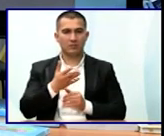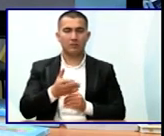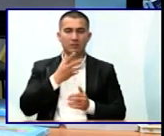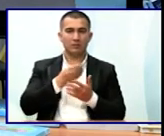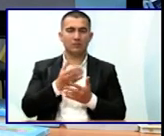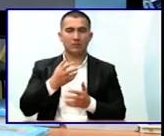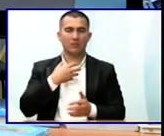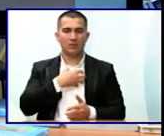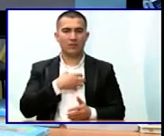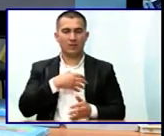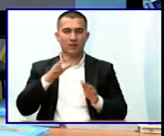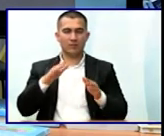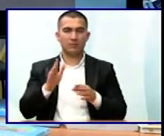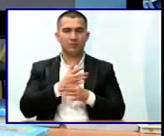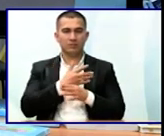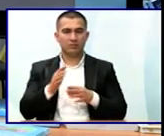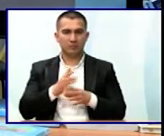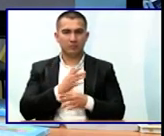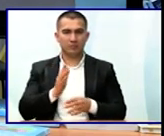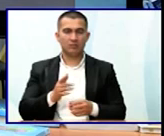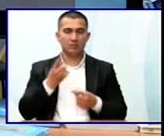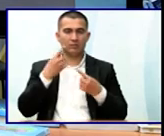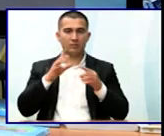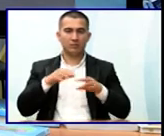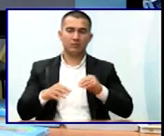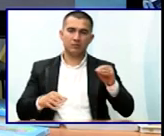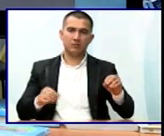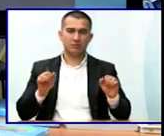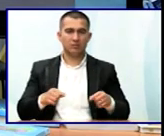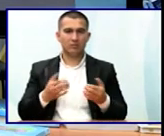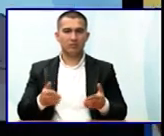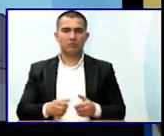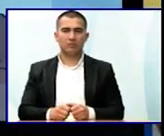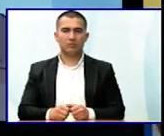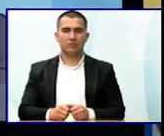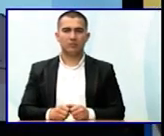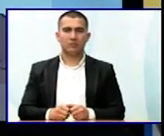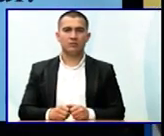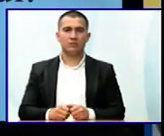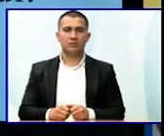asosiy poyadan ajratib, ko'chirib o'tkaziladi.